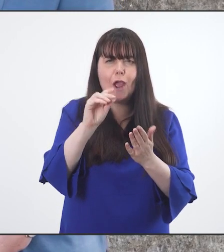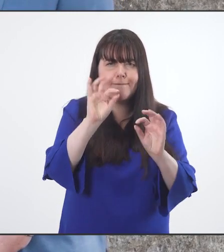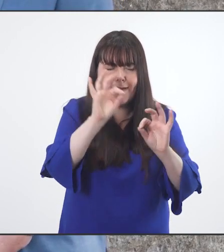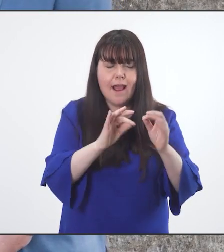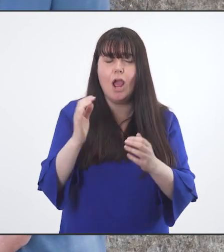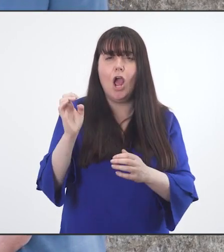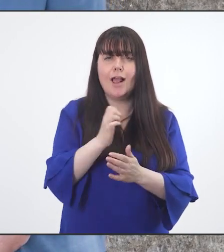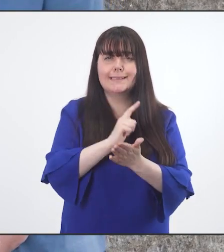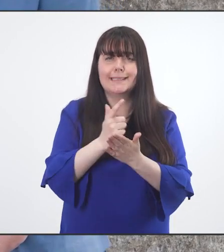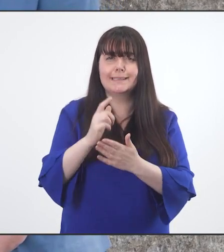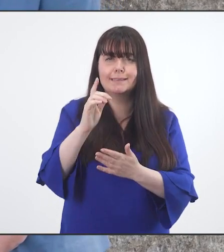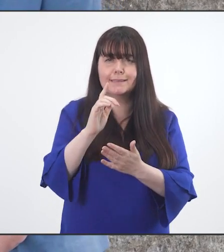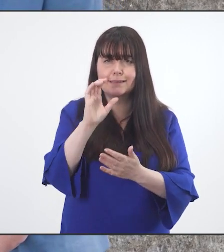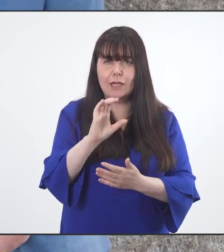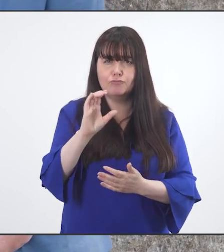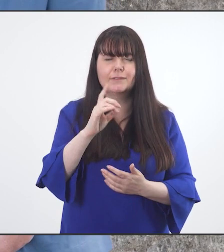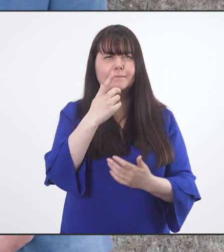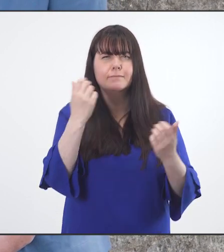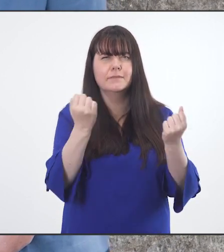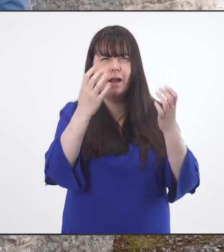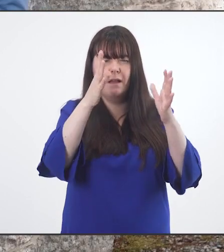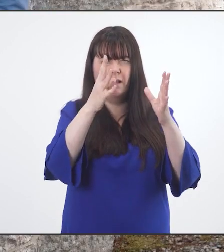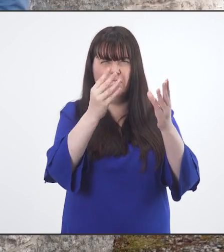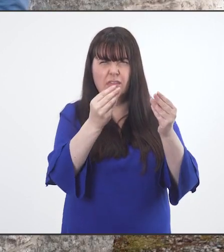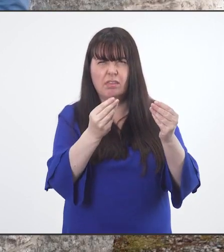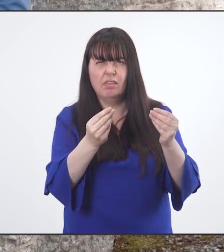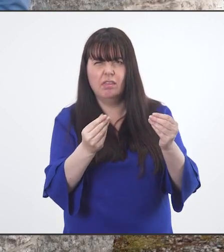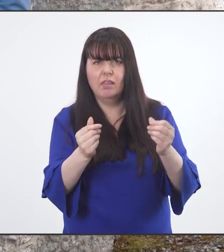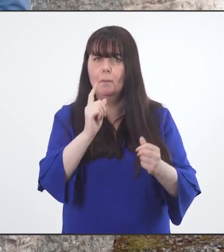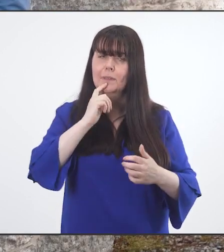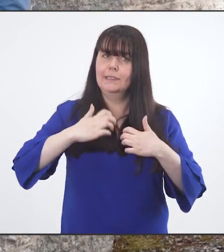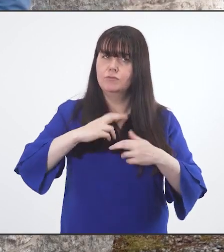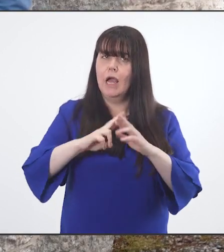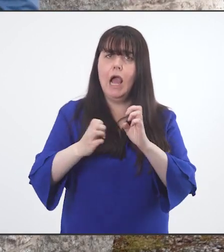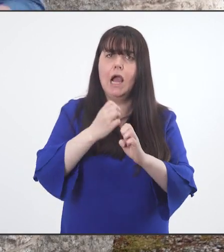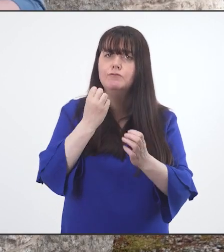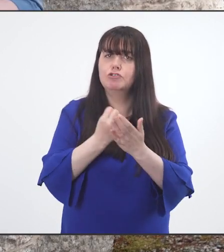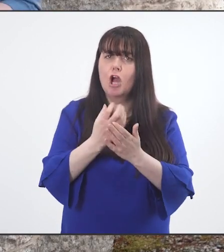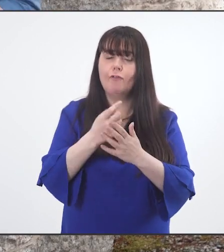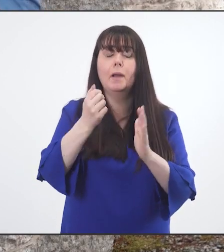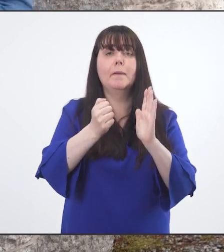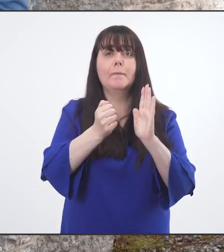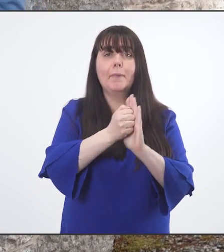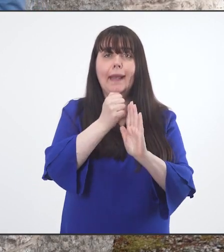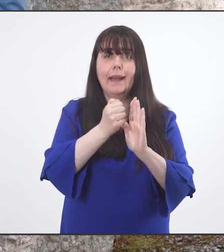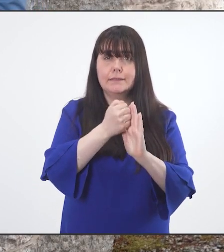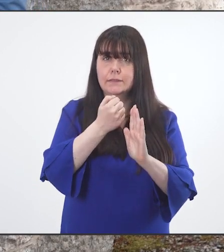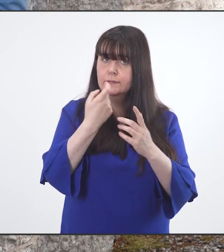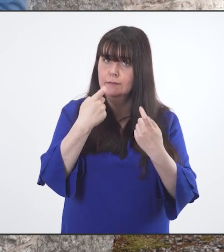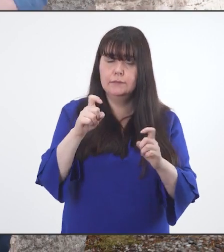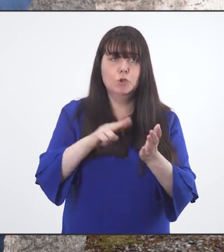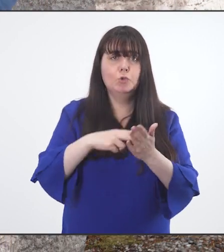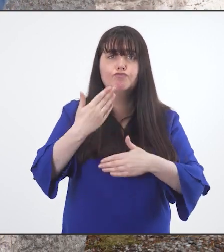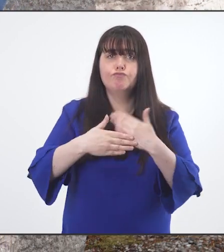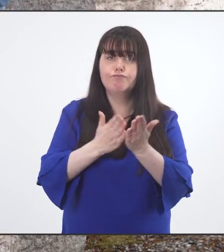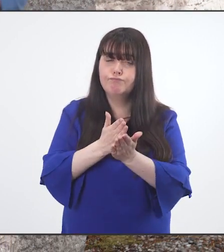in early surveys of the 17th century as beginning to fall into ruin. Now, interestingly, that's not the end of the